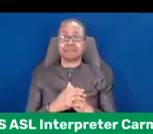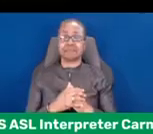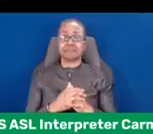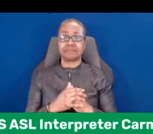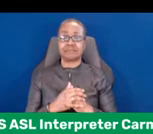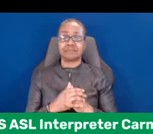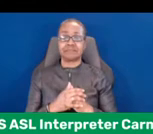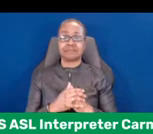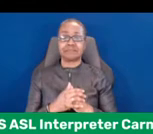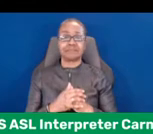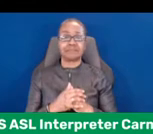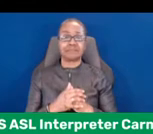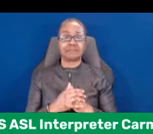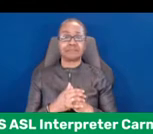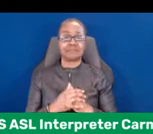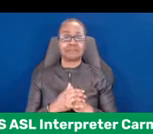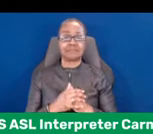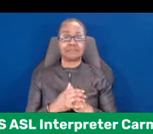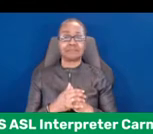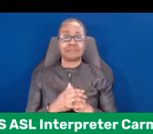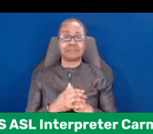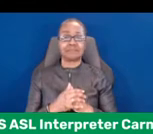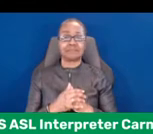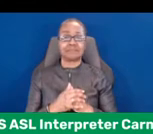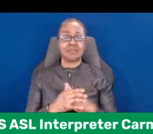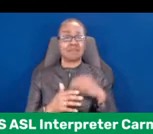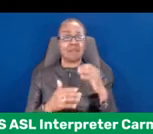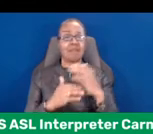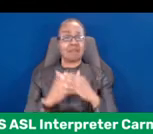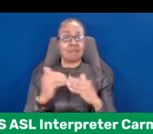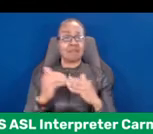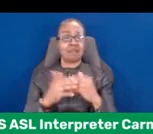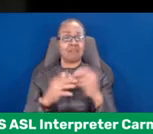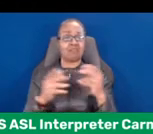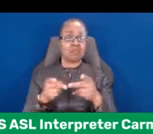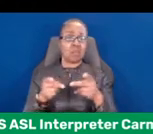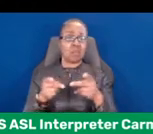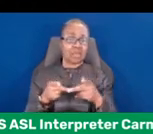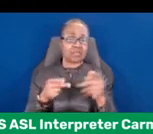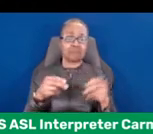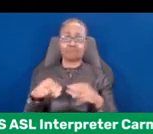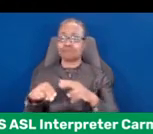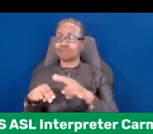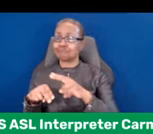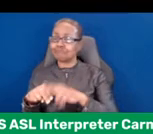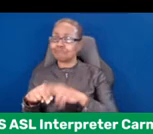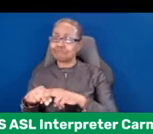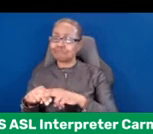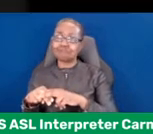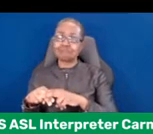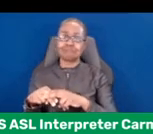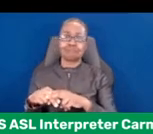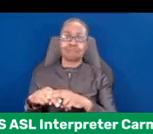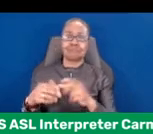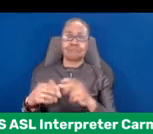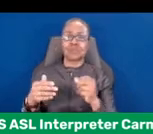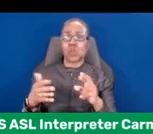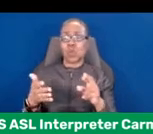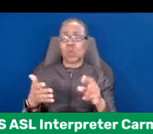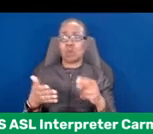I invite you to find a comfortable space, whether it's sitting down, whether it's lying